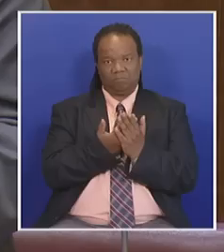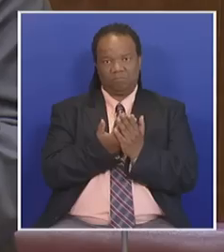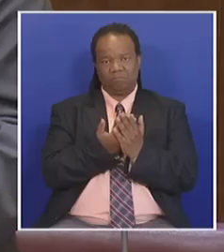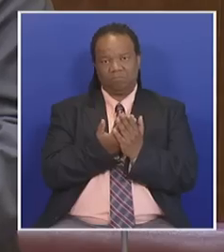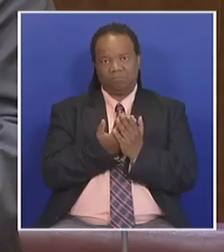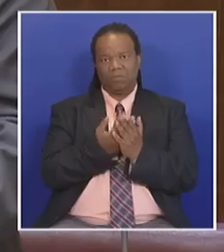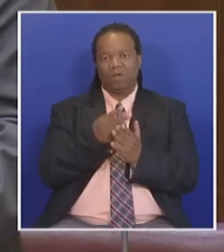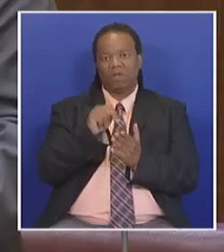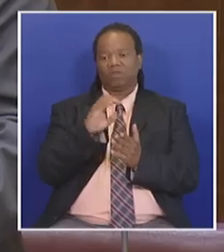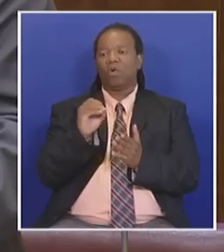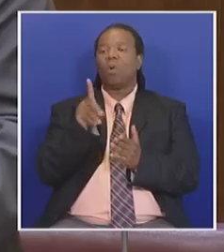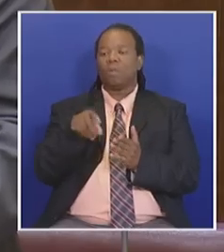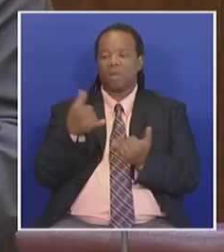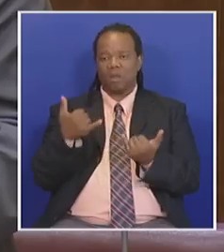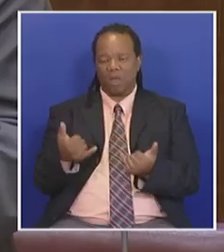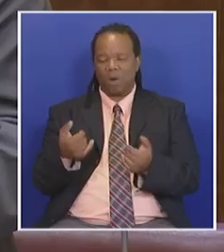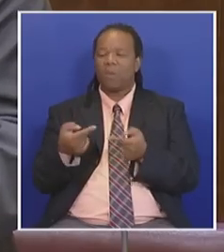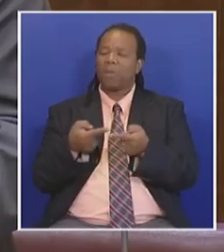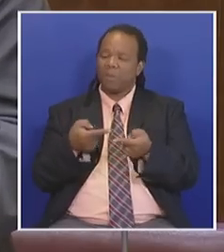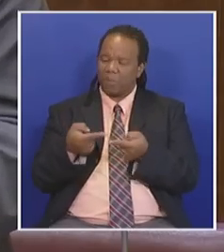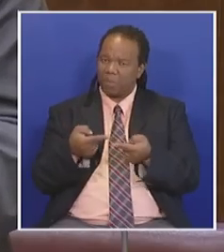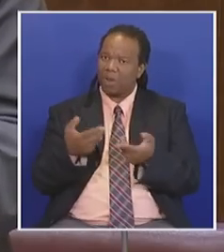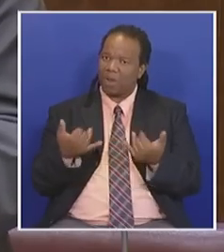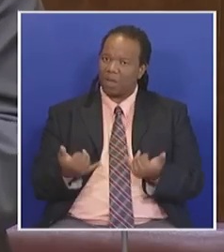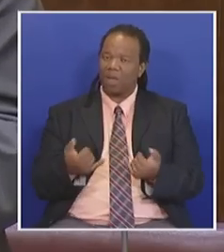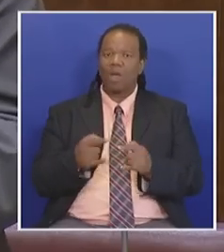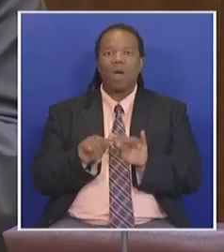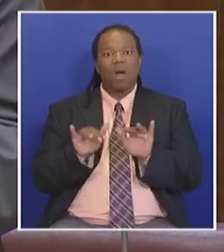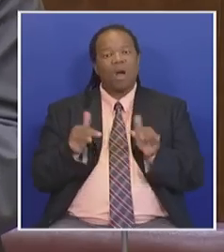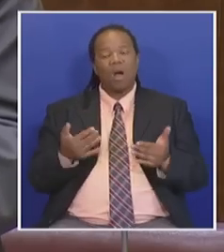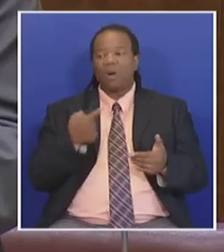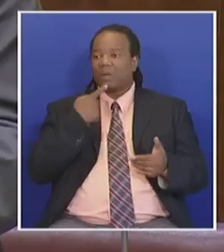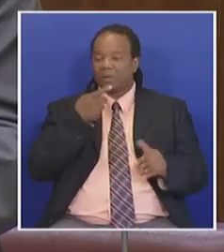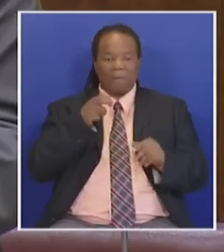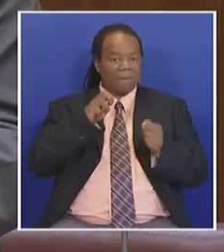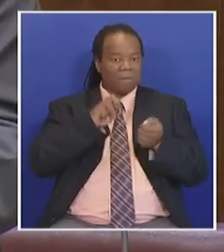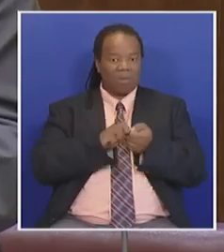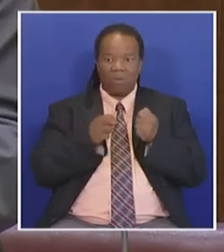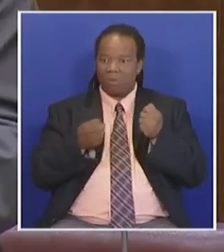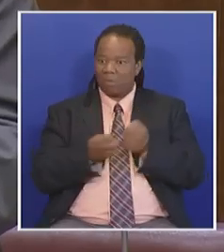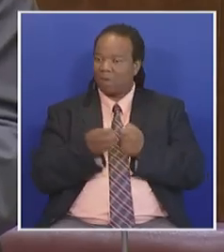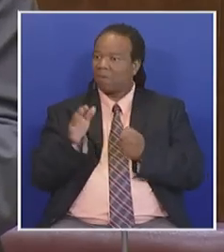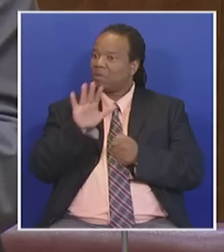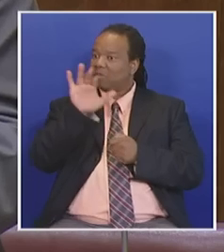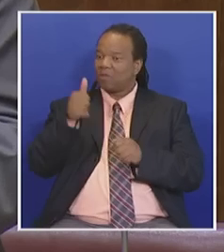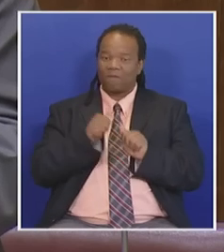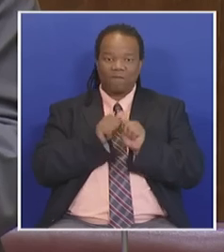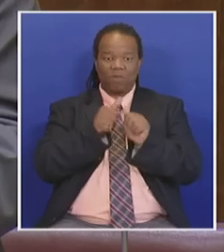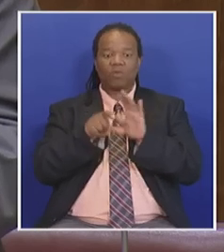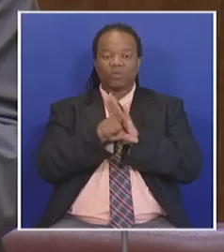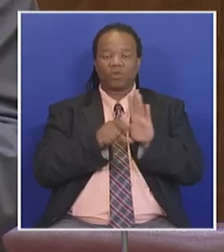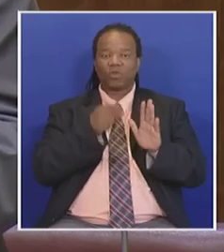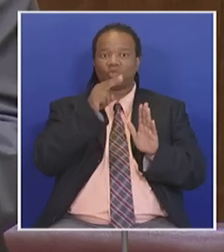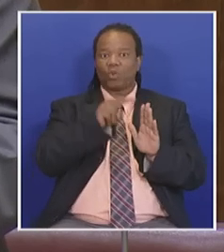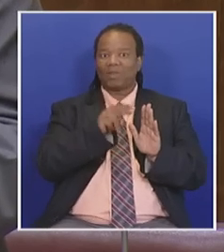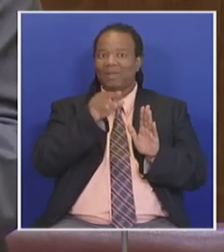drought and the declaration of it as a national disaster in terms of Section 23 and 27